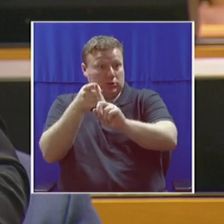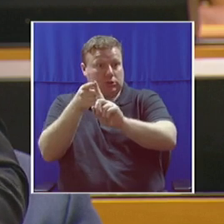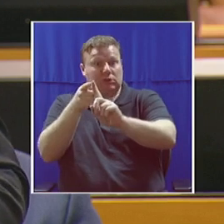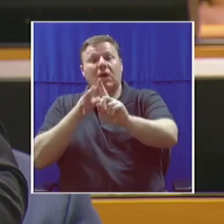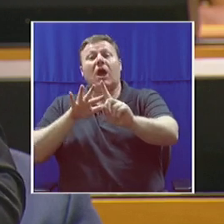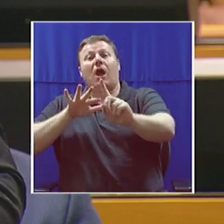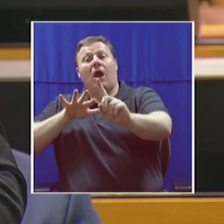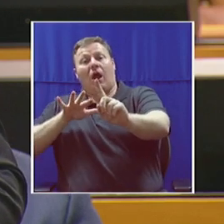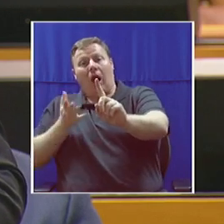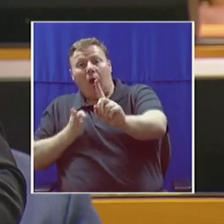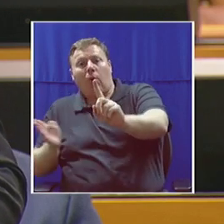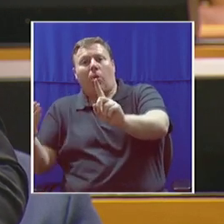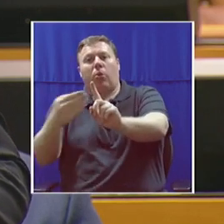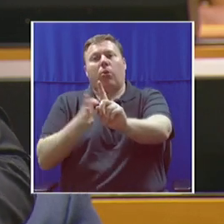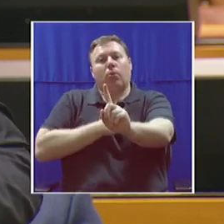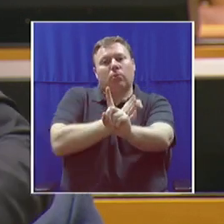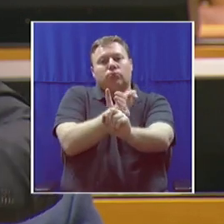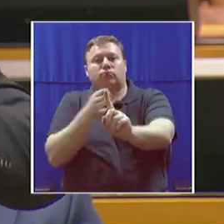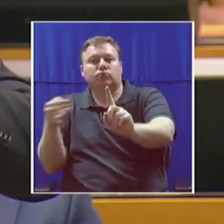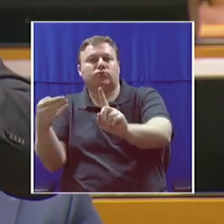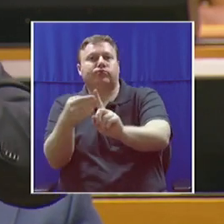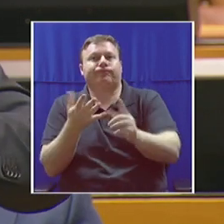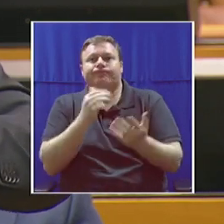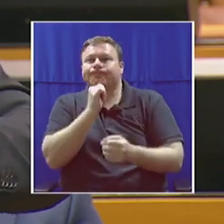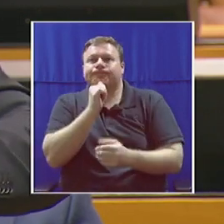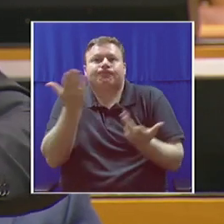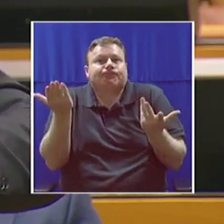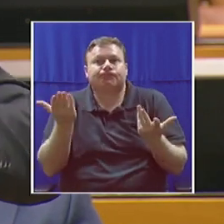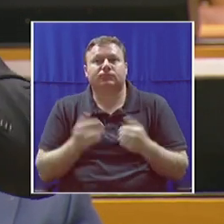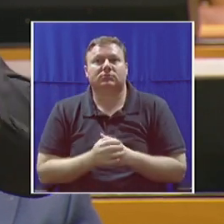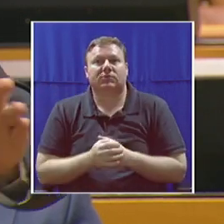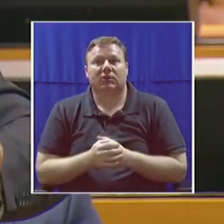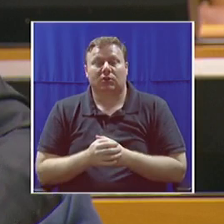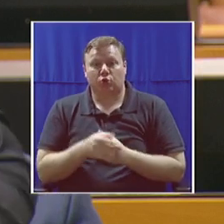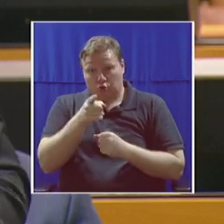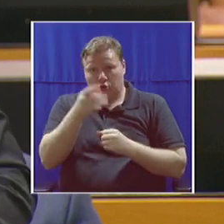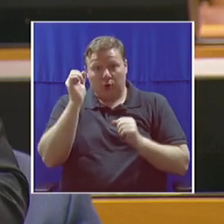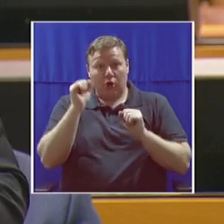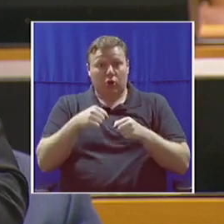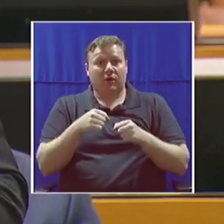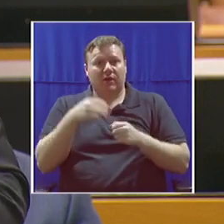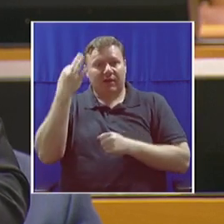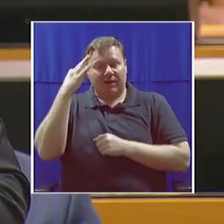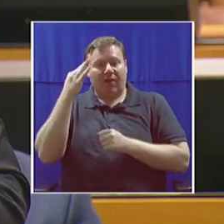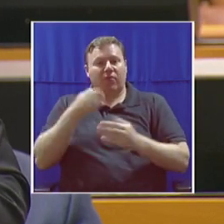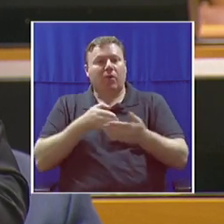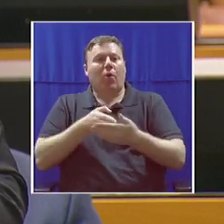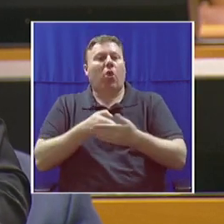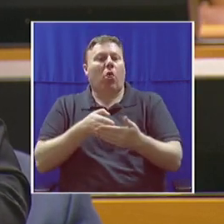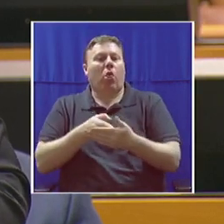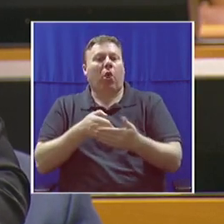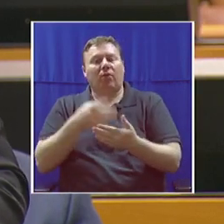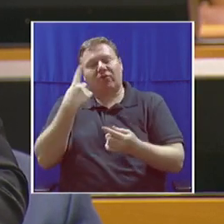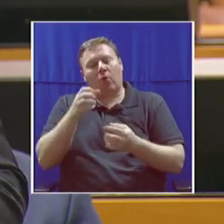agreement agreement on how to achieve them so I ask you do you agree with the president's sentiment that government is the biggest inhibitor to growth and